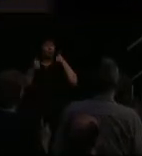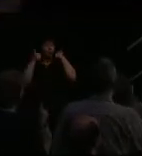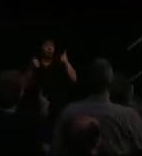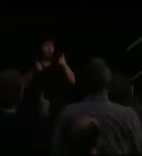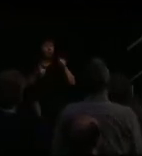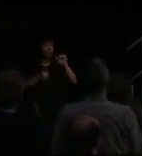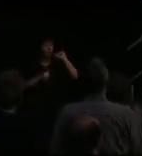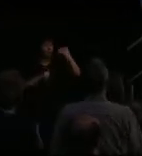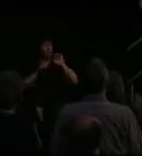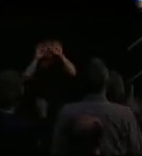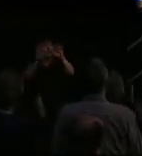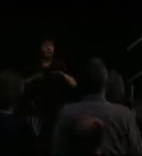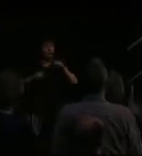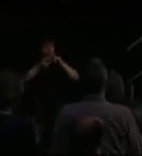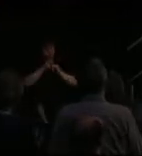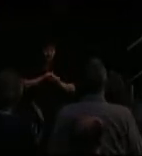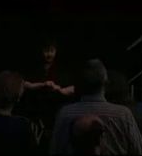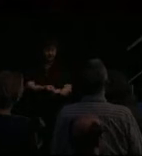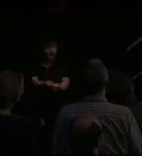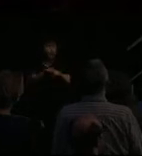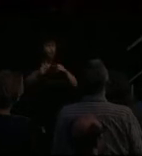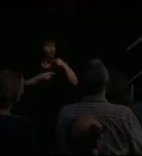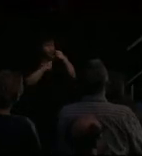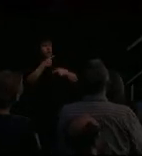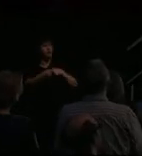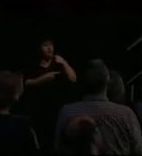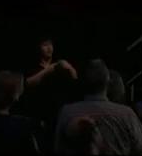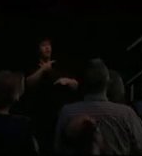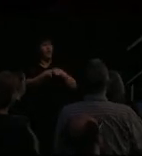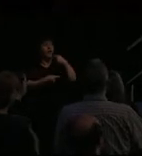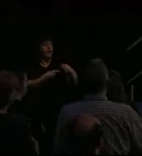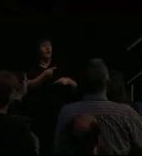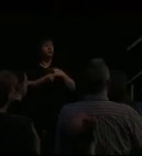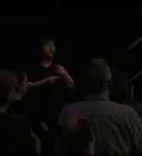forever. Lord, you are good and your mercy endure